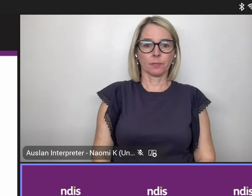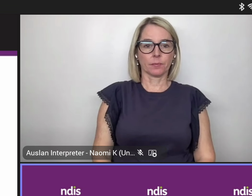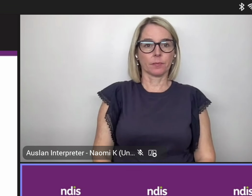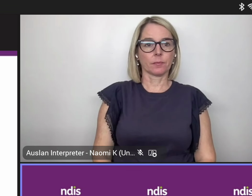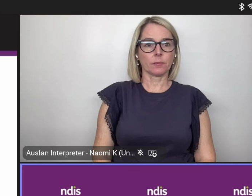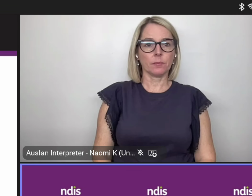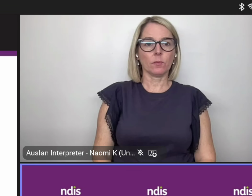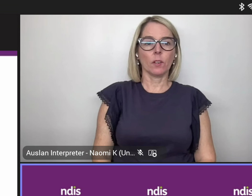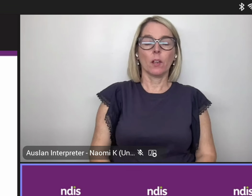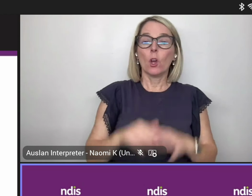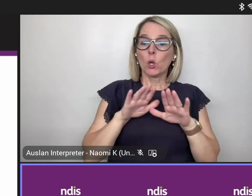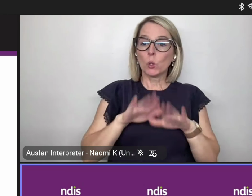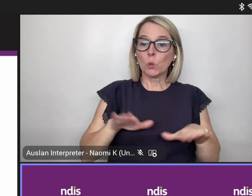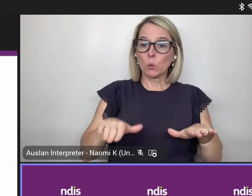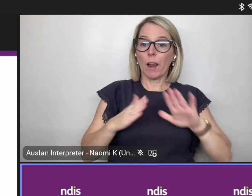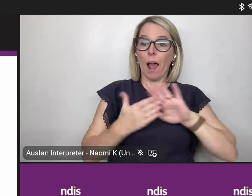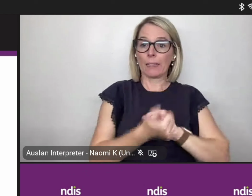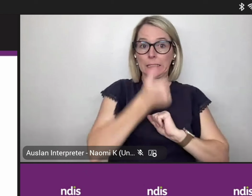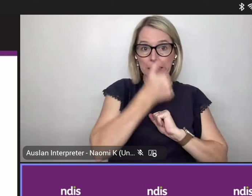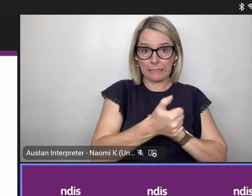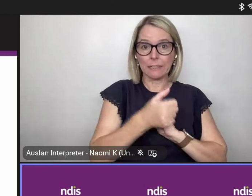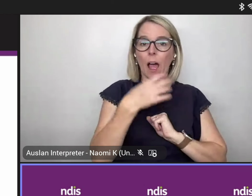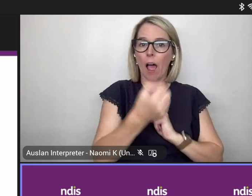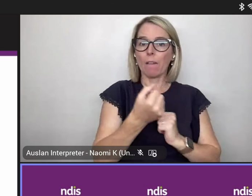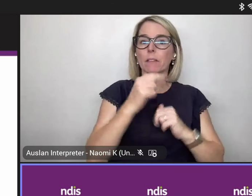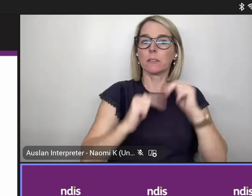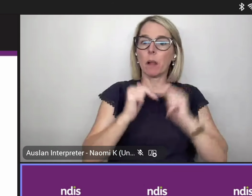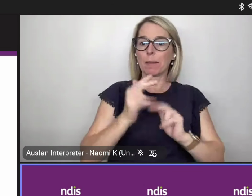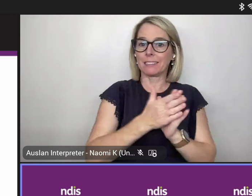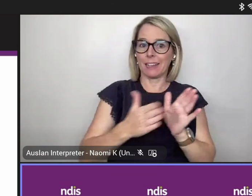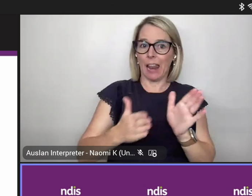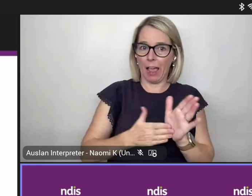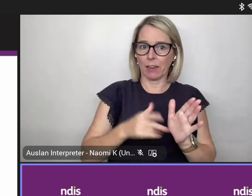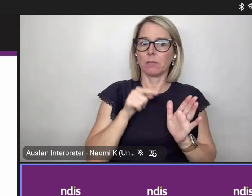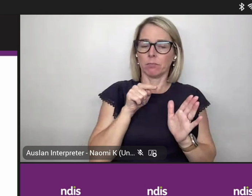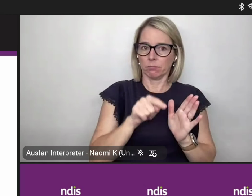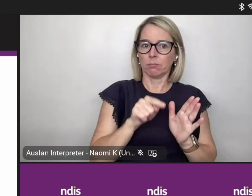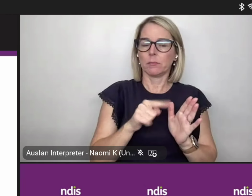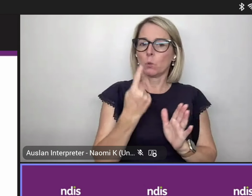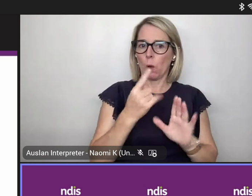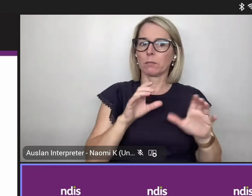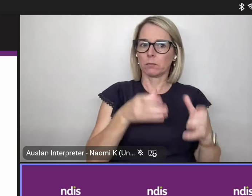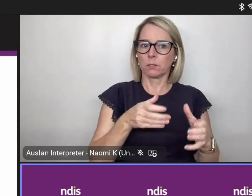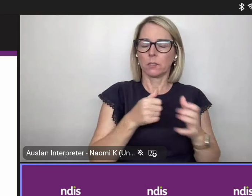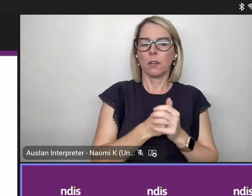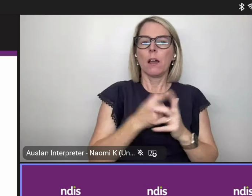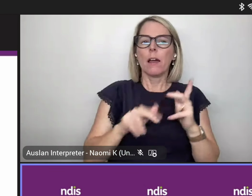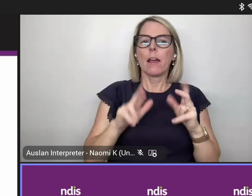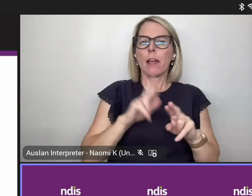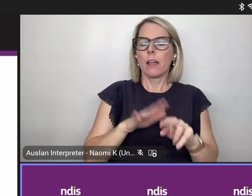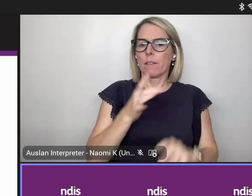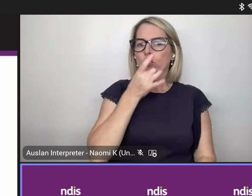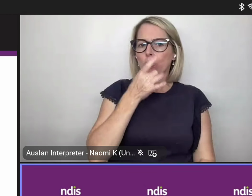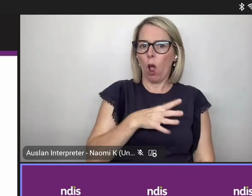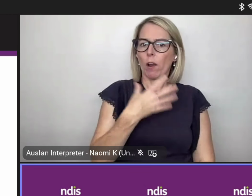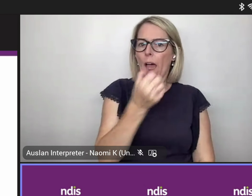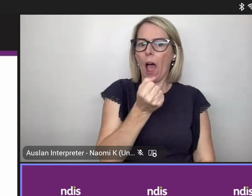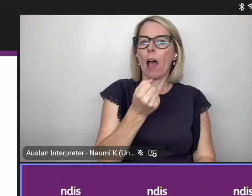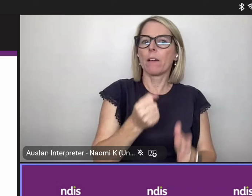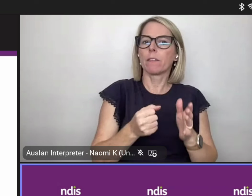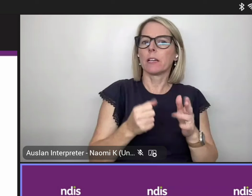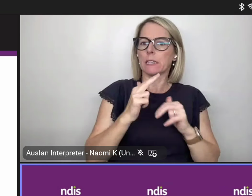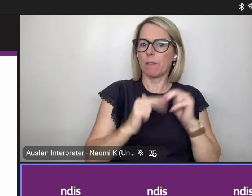Children younger than 6 with a developmental delay. When a child younger than 6 with developmental